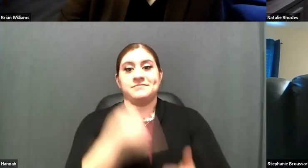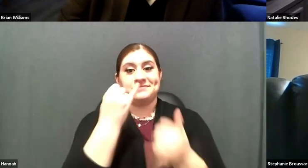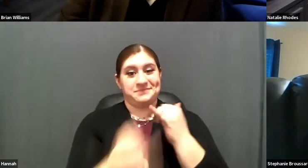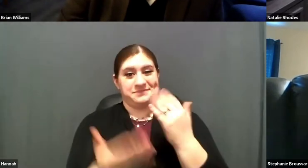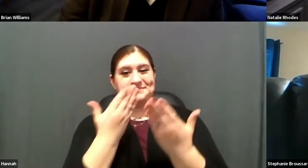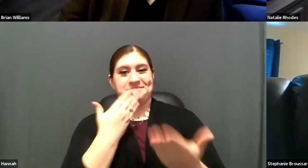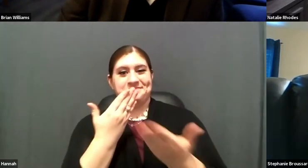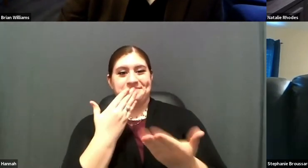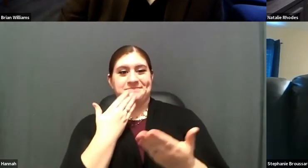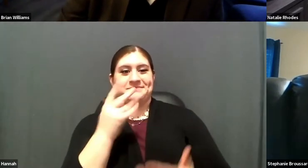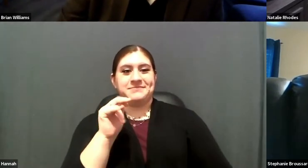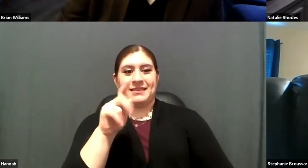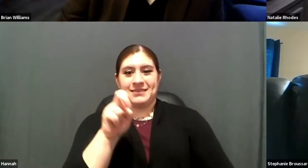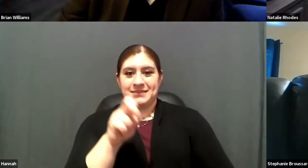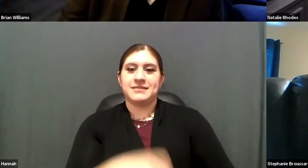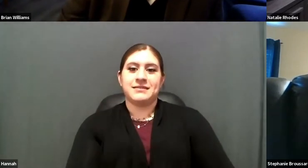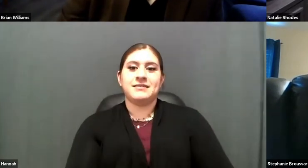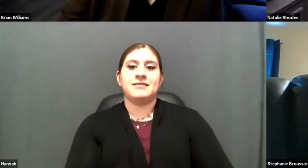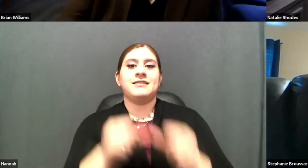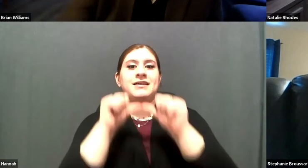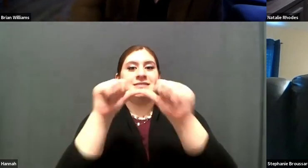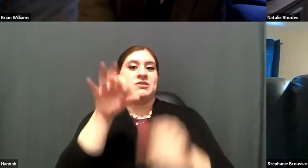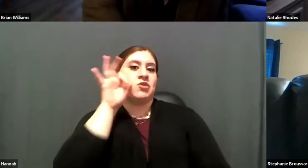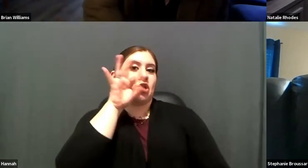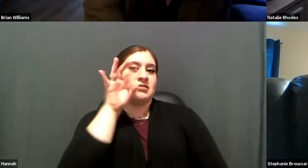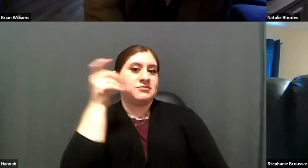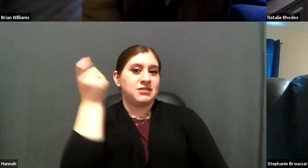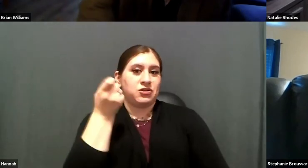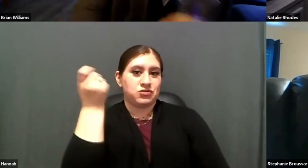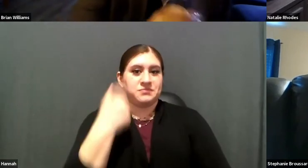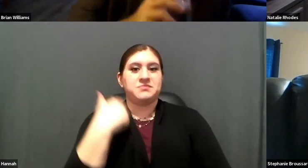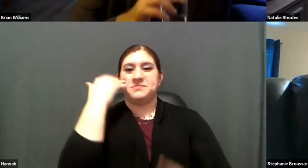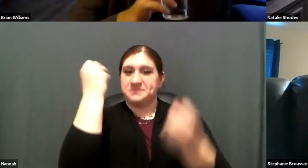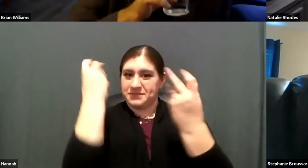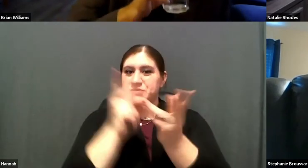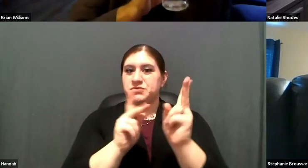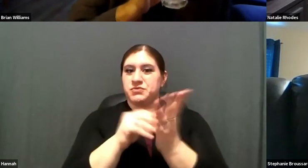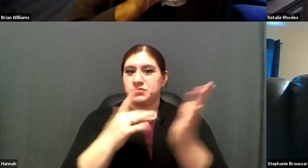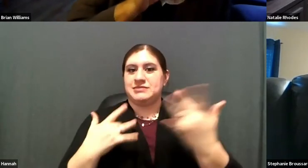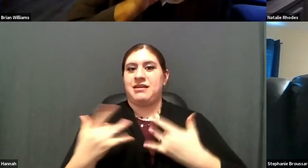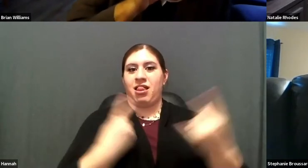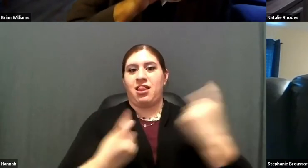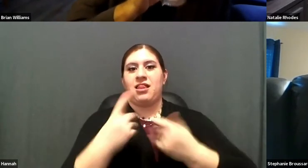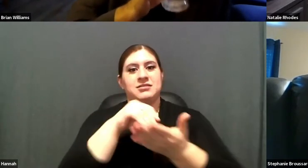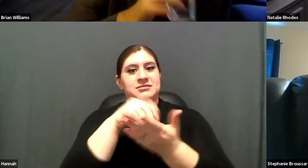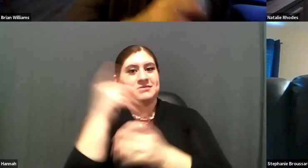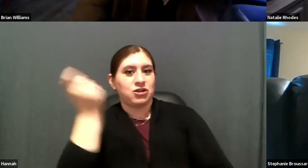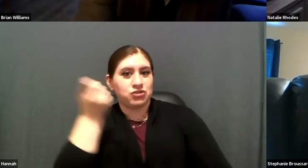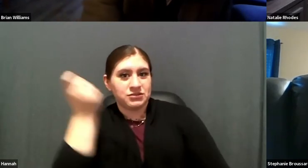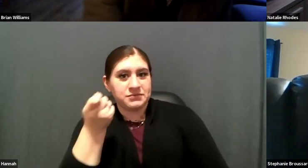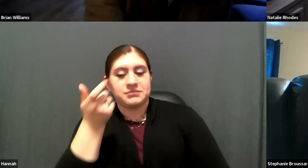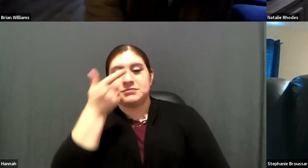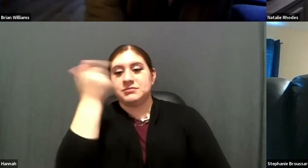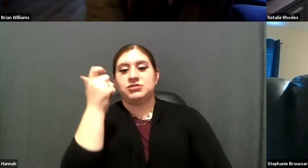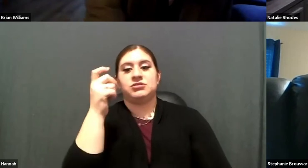you, Natalie, the continuing Cardinal Scholarship. I know a lot of students always ask questions about scholarships because